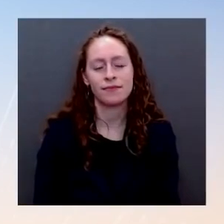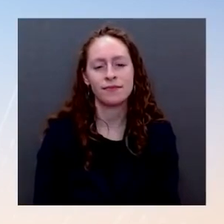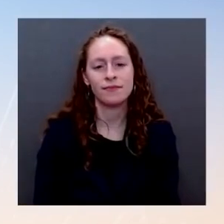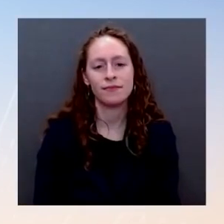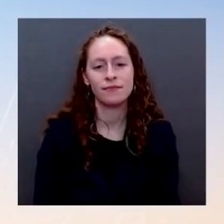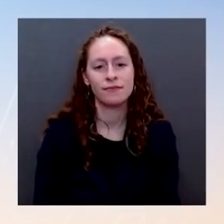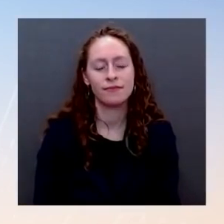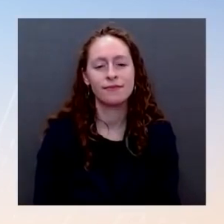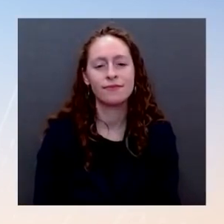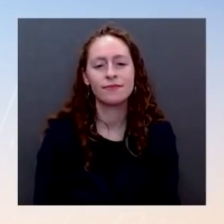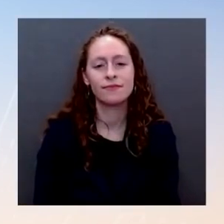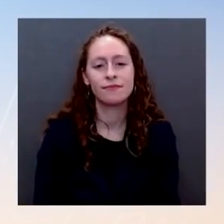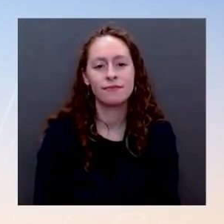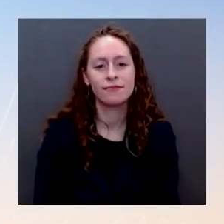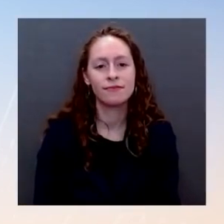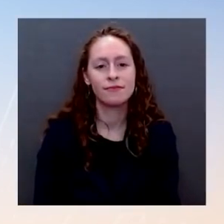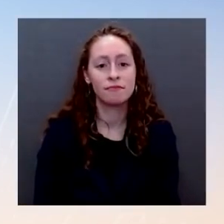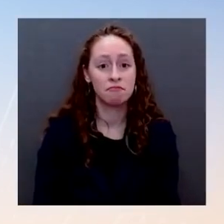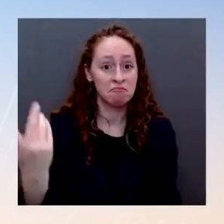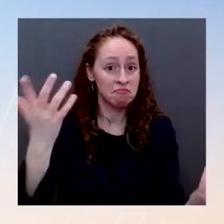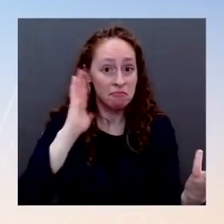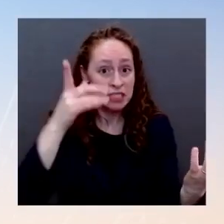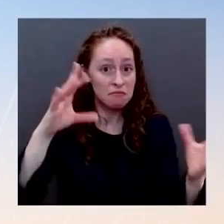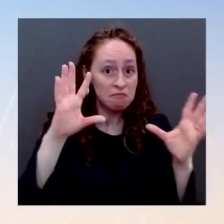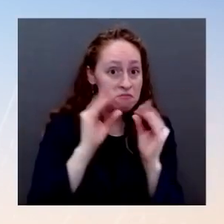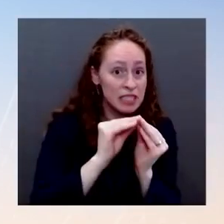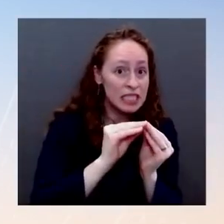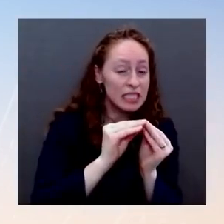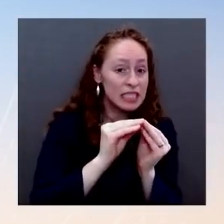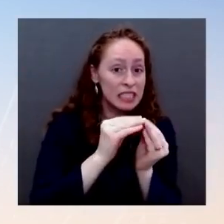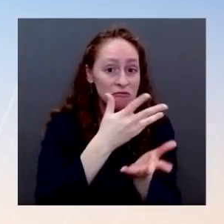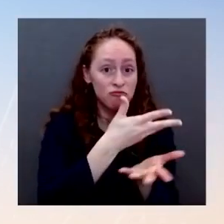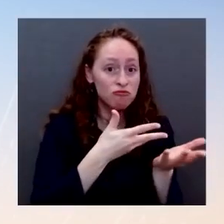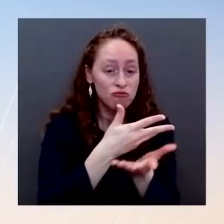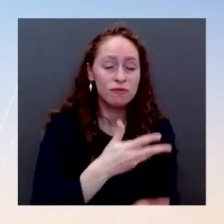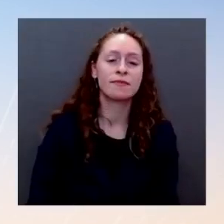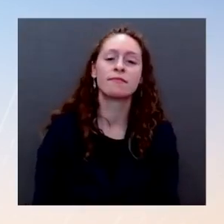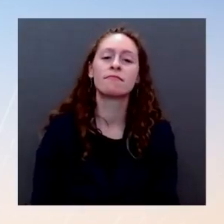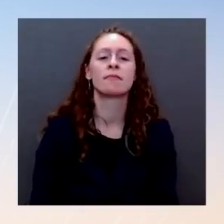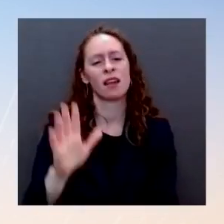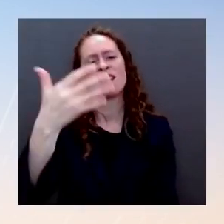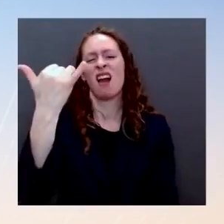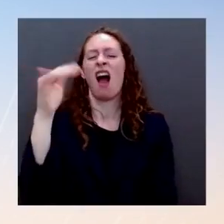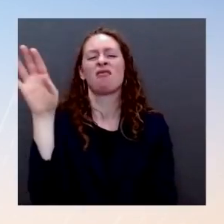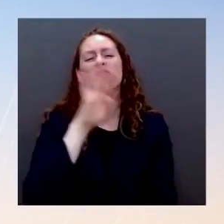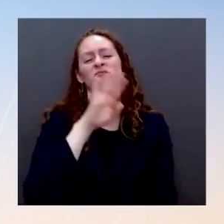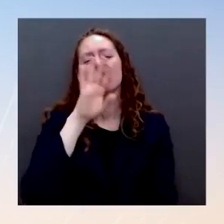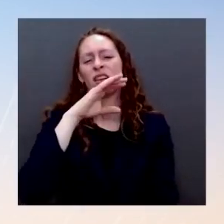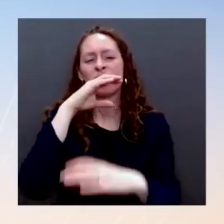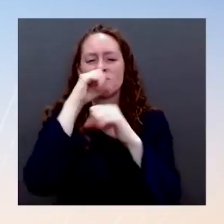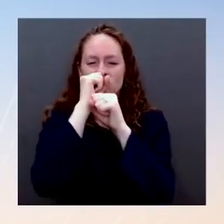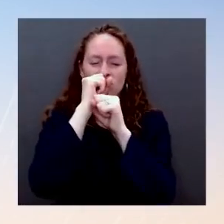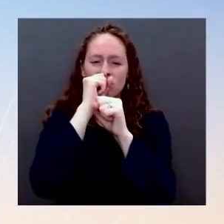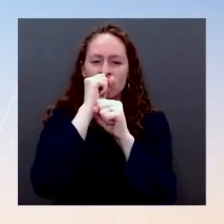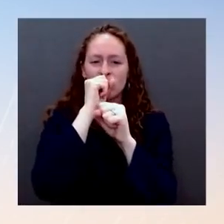those engagements and conversations private. Okay, then another topic. Back in the